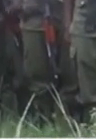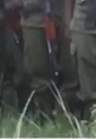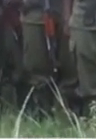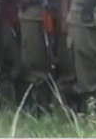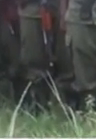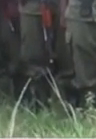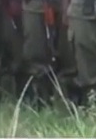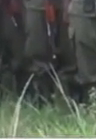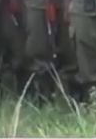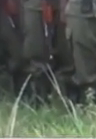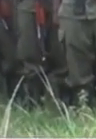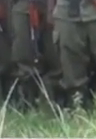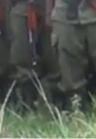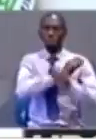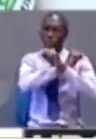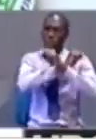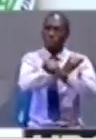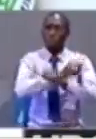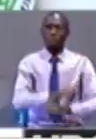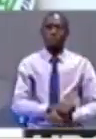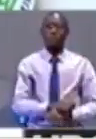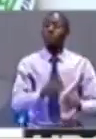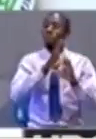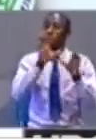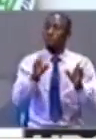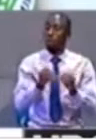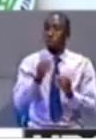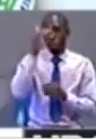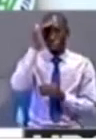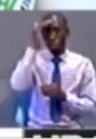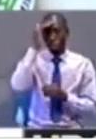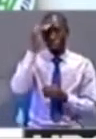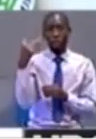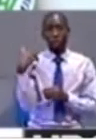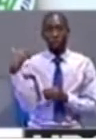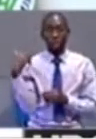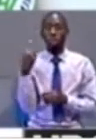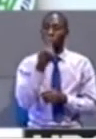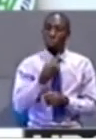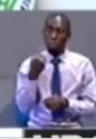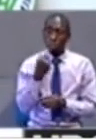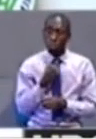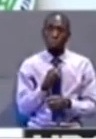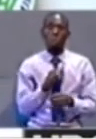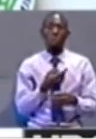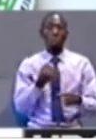deployment across the country in recent weeks. So all those policemen who did not do their duty,